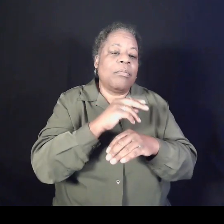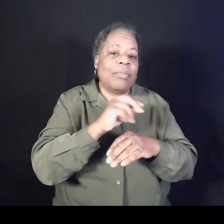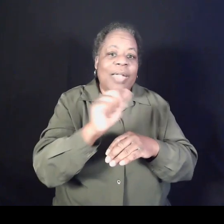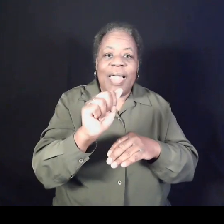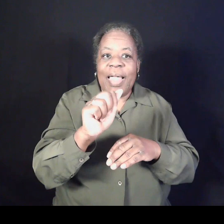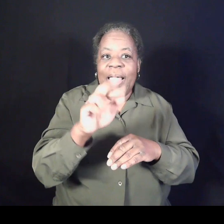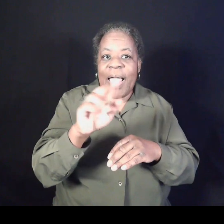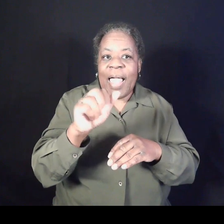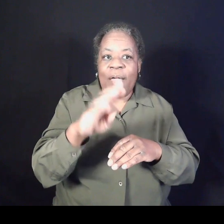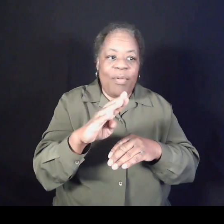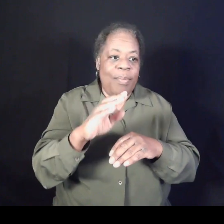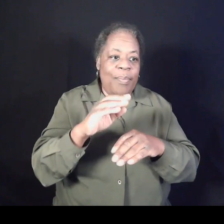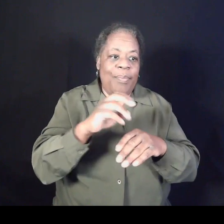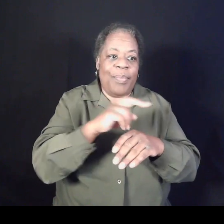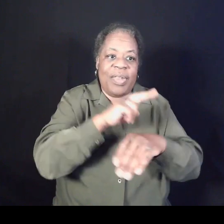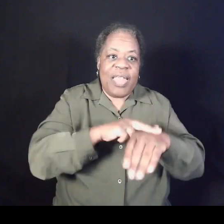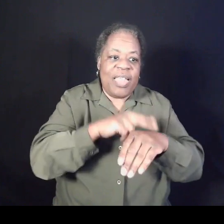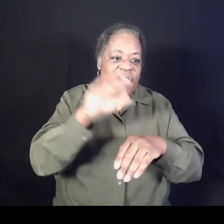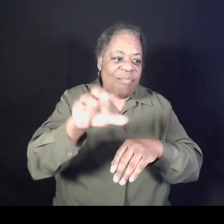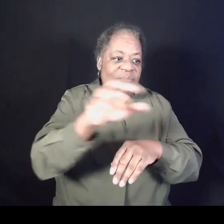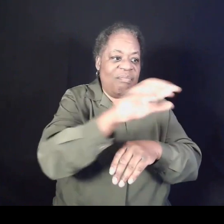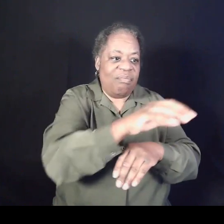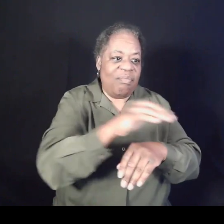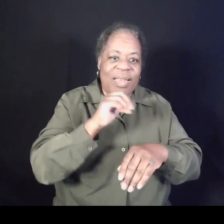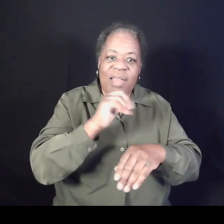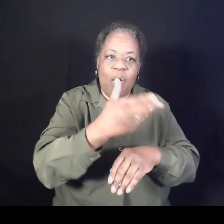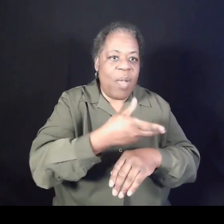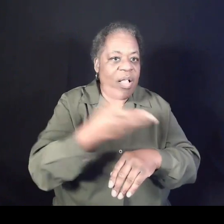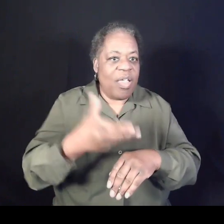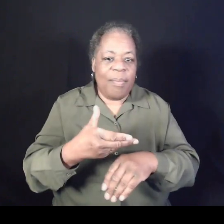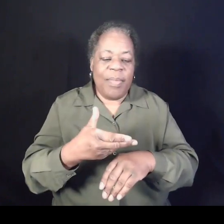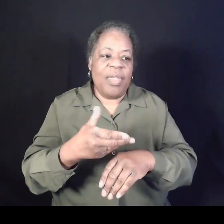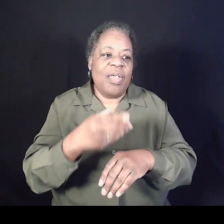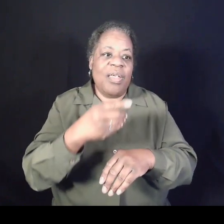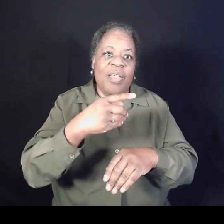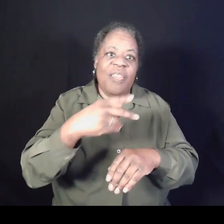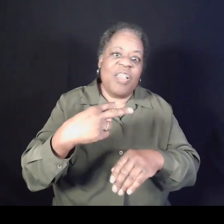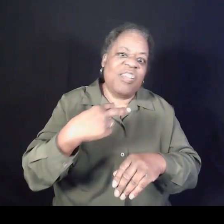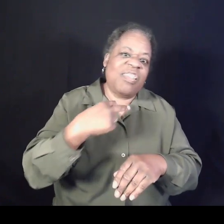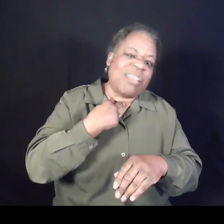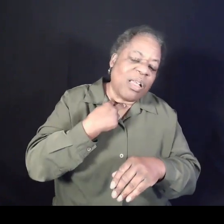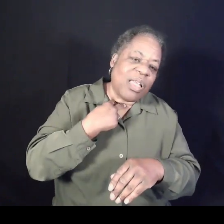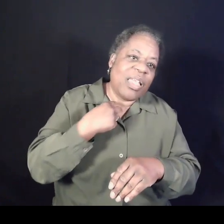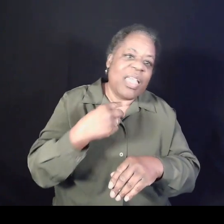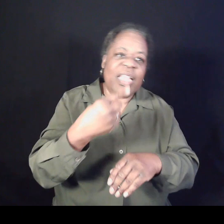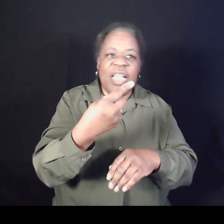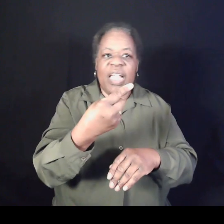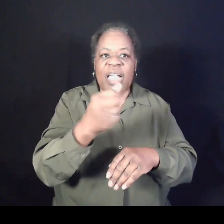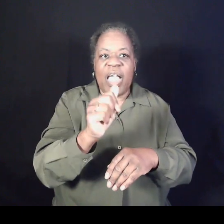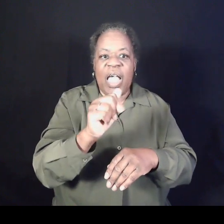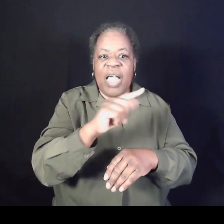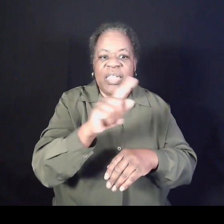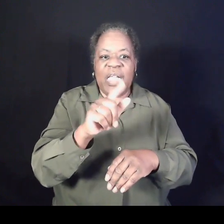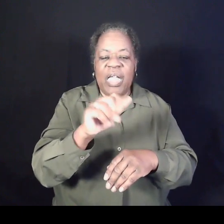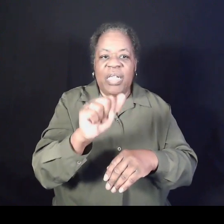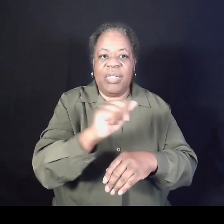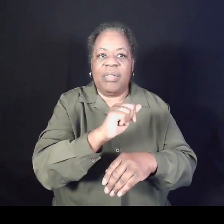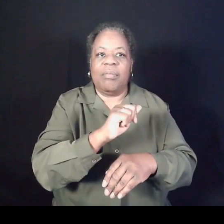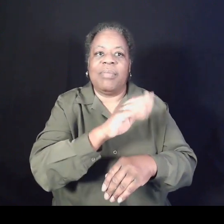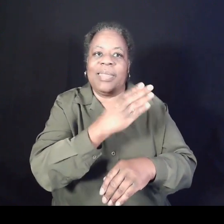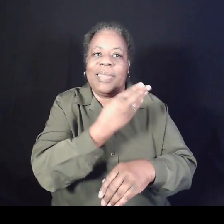They are stuck in Gaza, which is one of the most densely populated and under-resourced regions in the